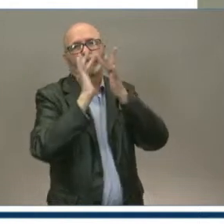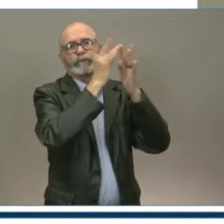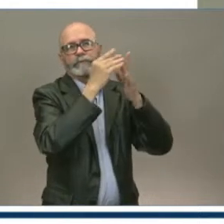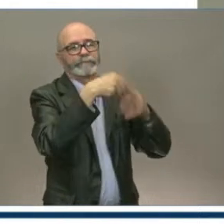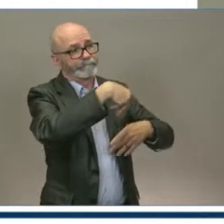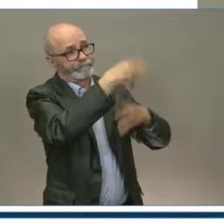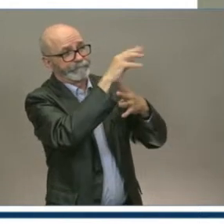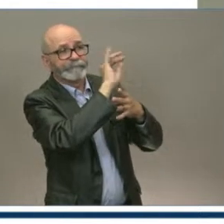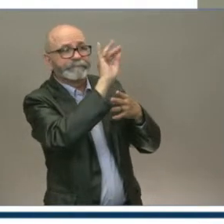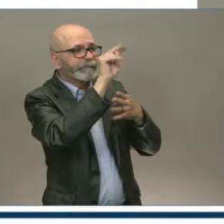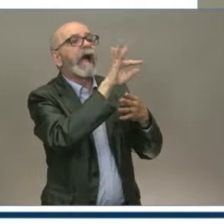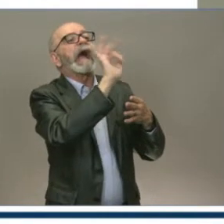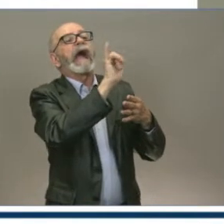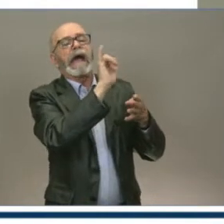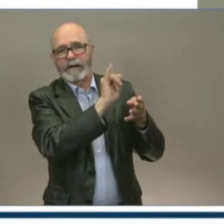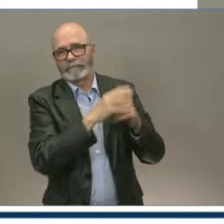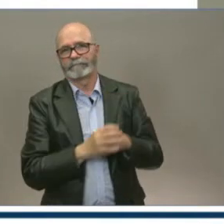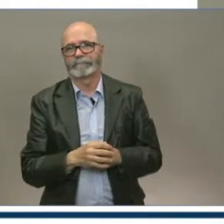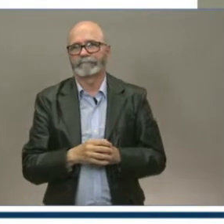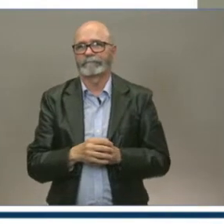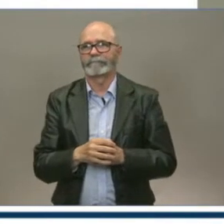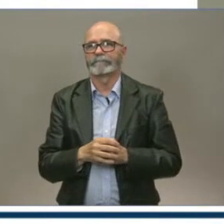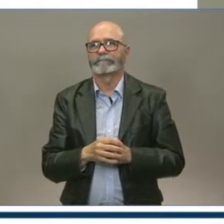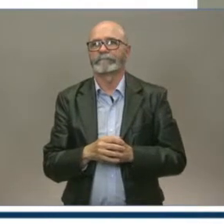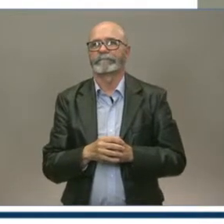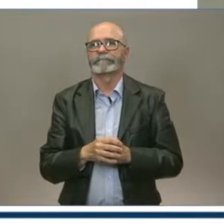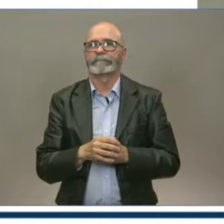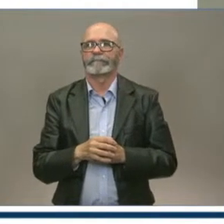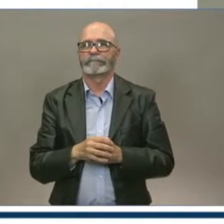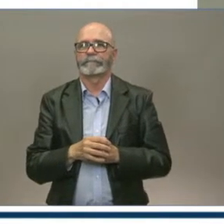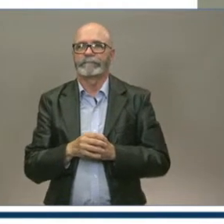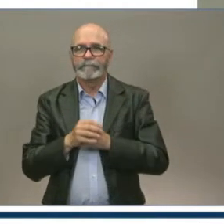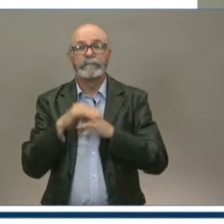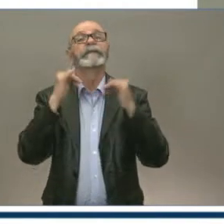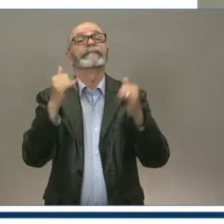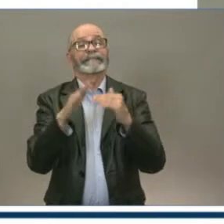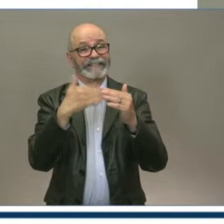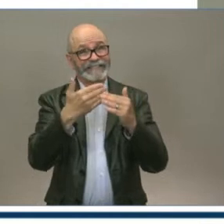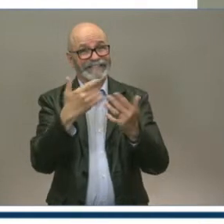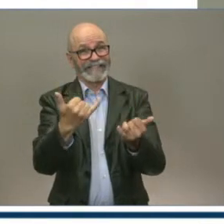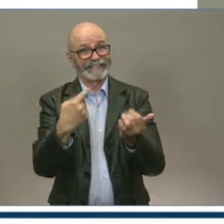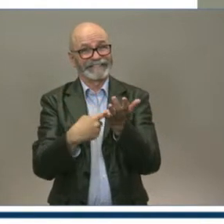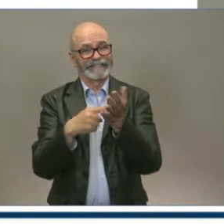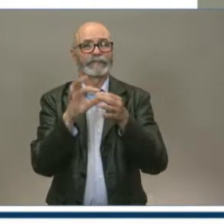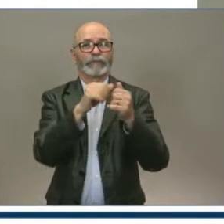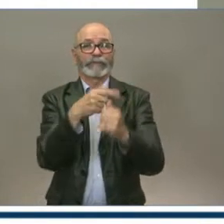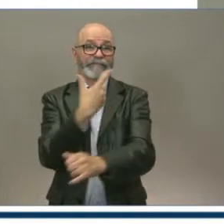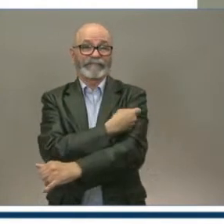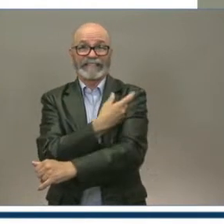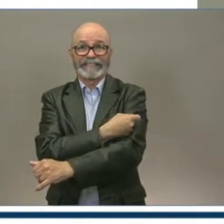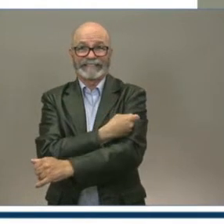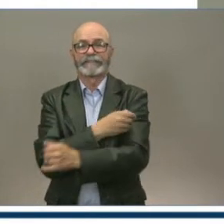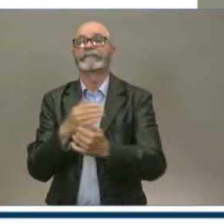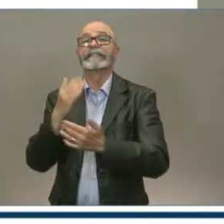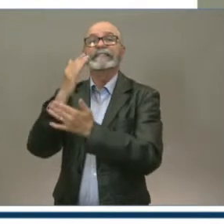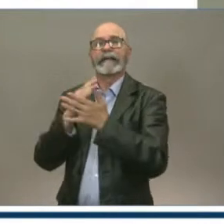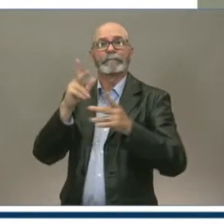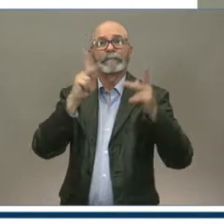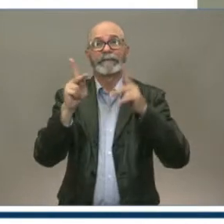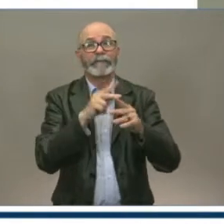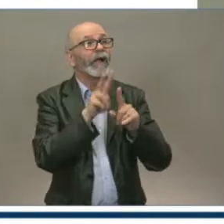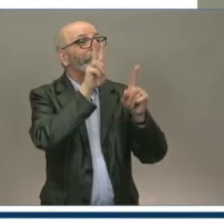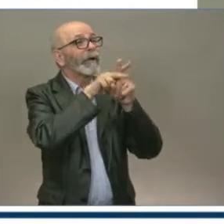few things about the vaccine rollout. I know people are still having challenges booking appointments online and through the toll-free